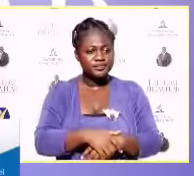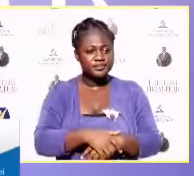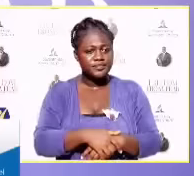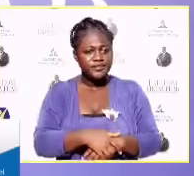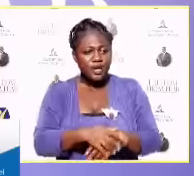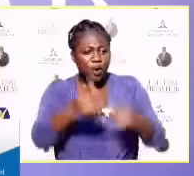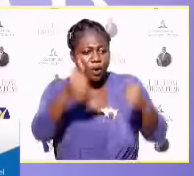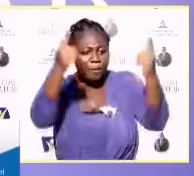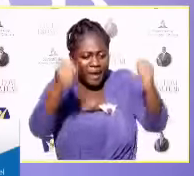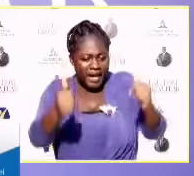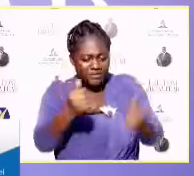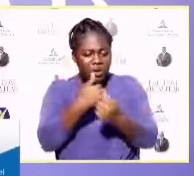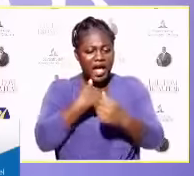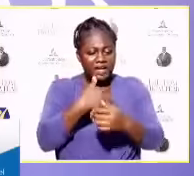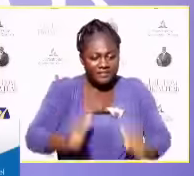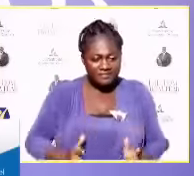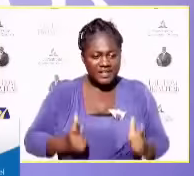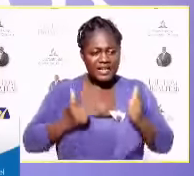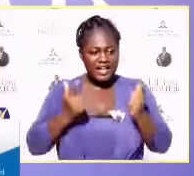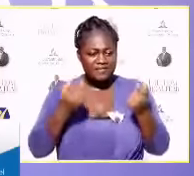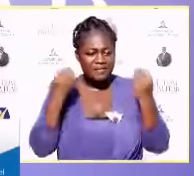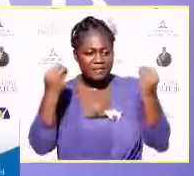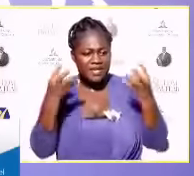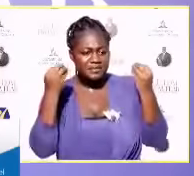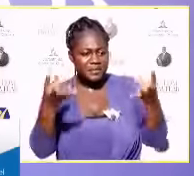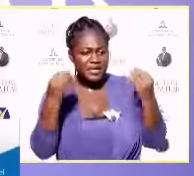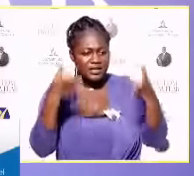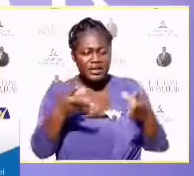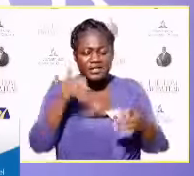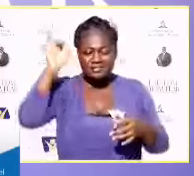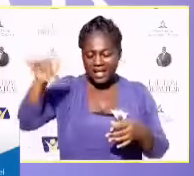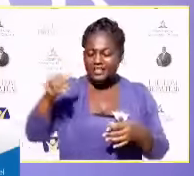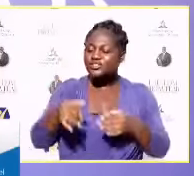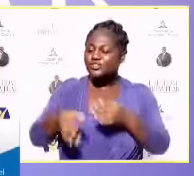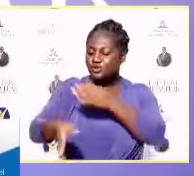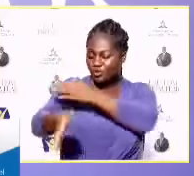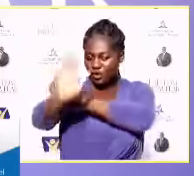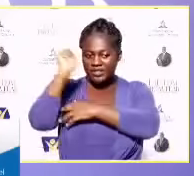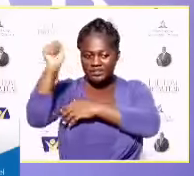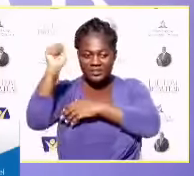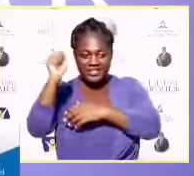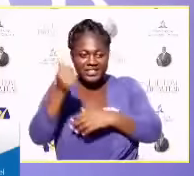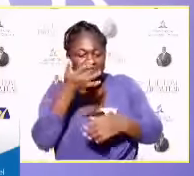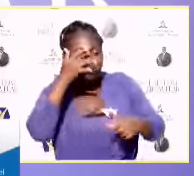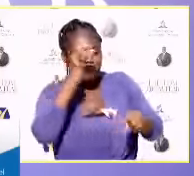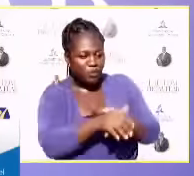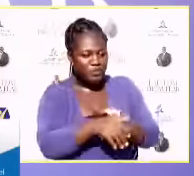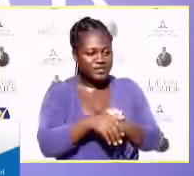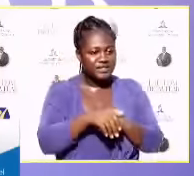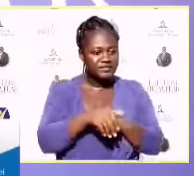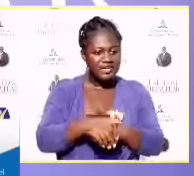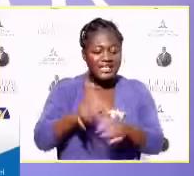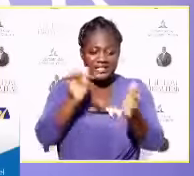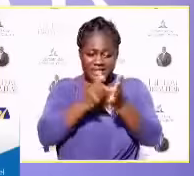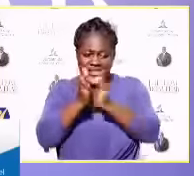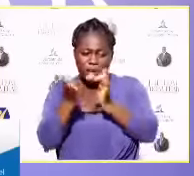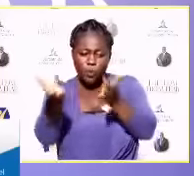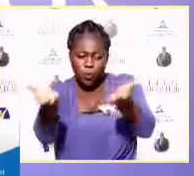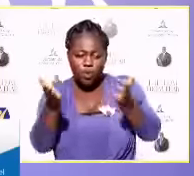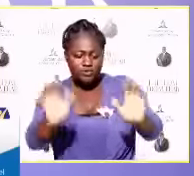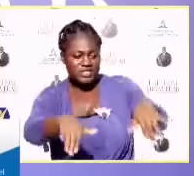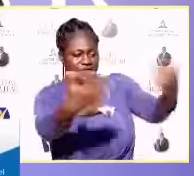abundantly. As surely as there's a God above, Jesus wants to give you